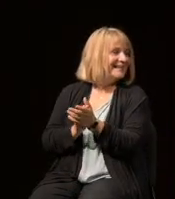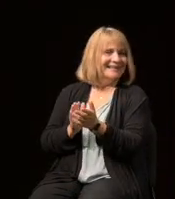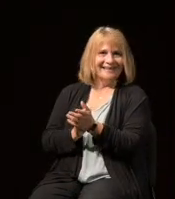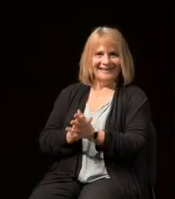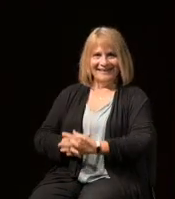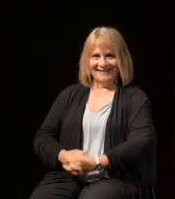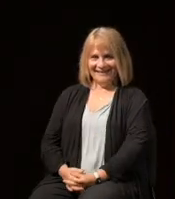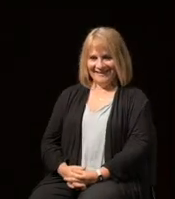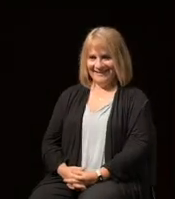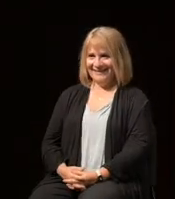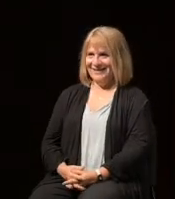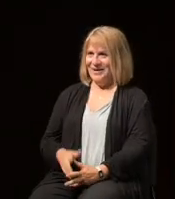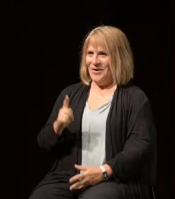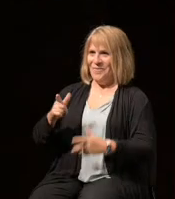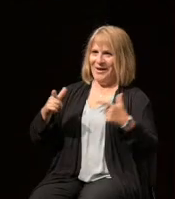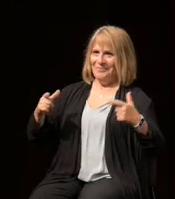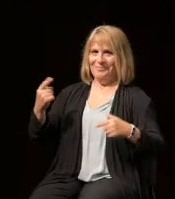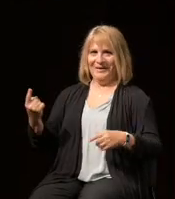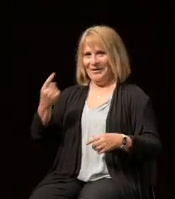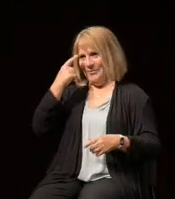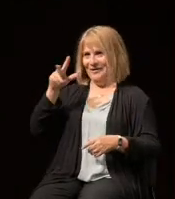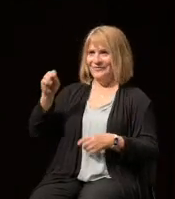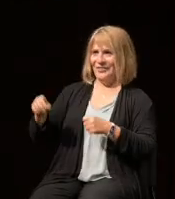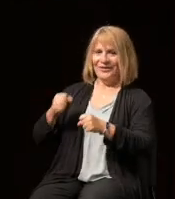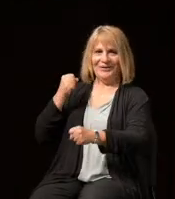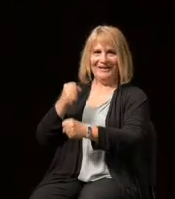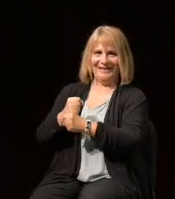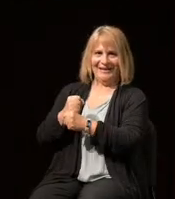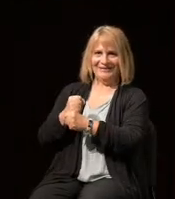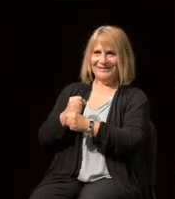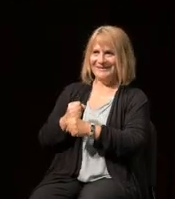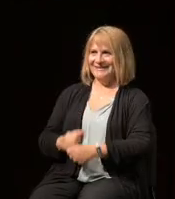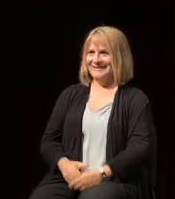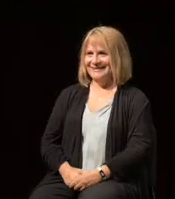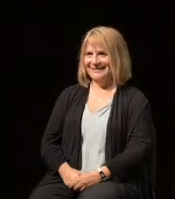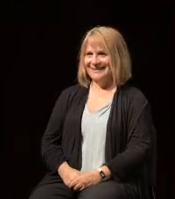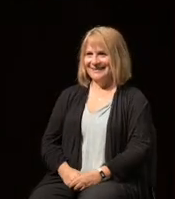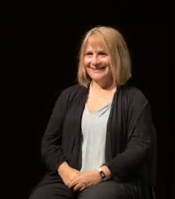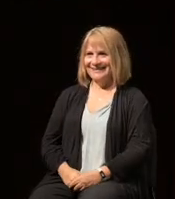One big one, keep the applause going, 30 years for Mark Turner.